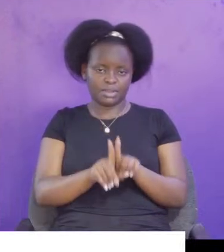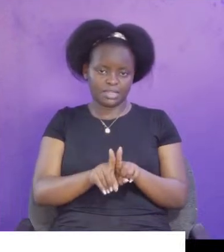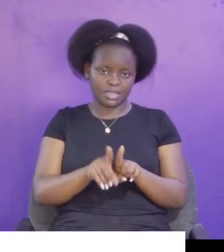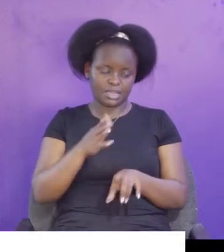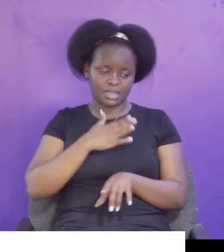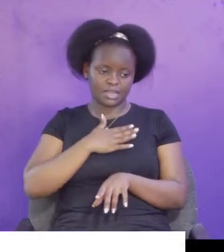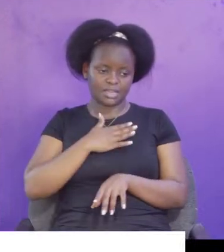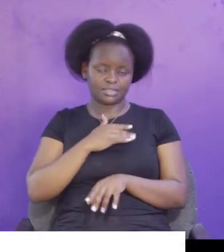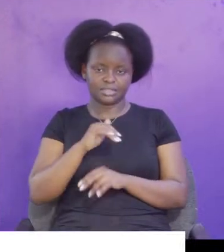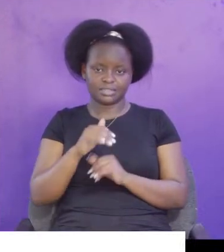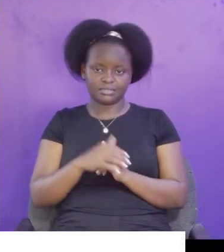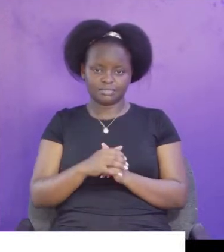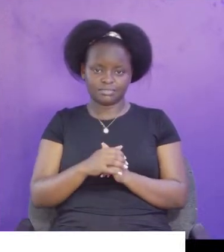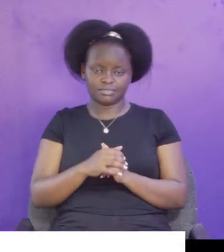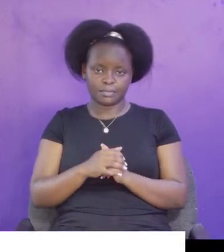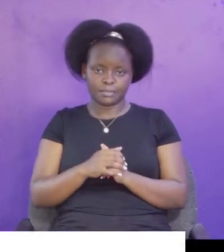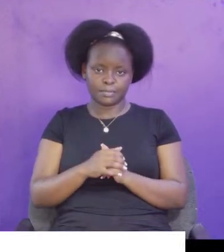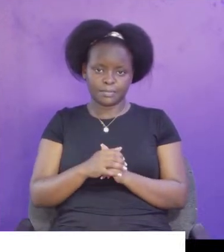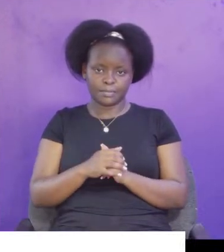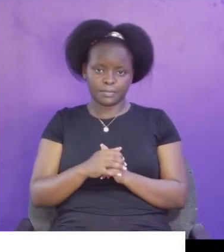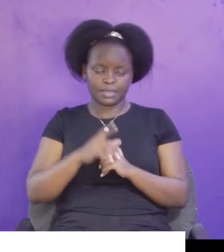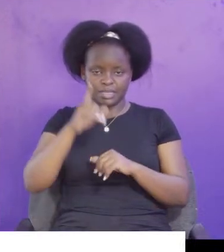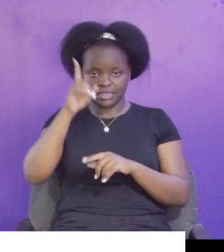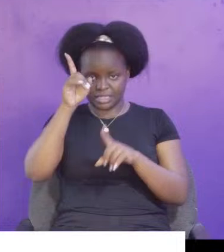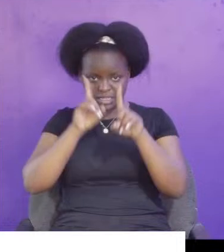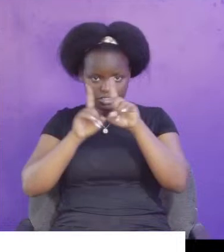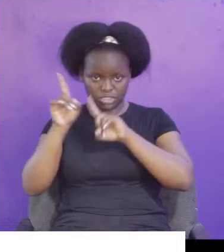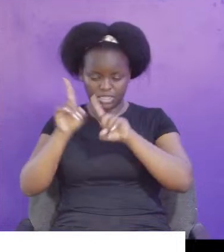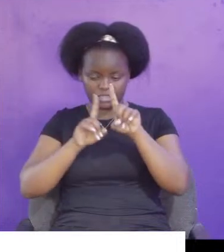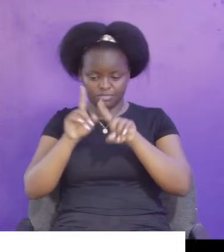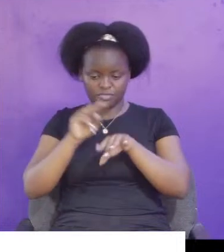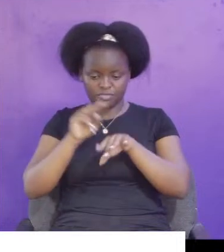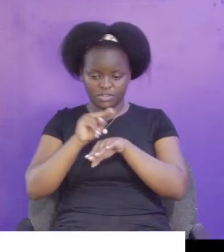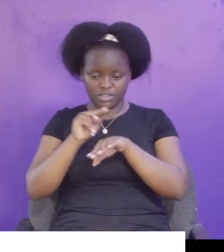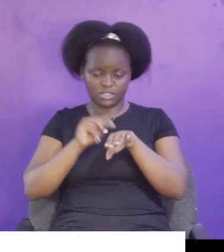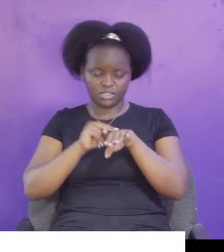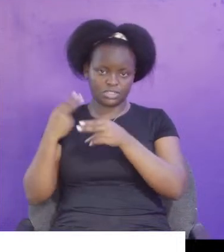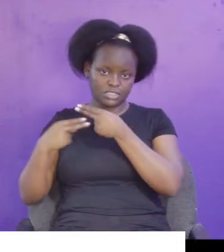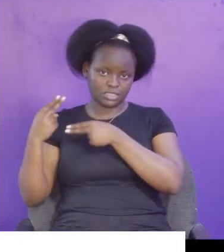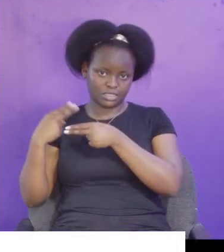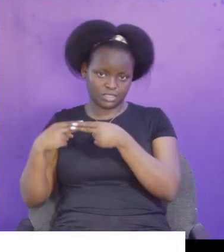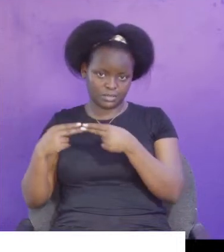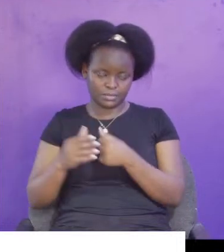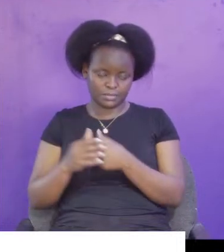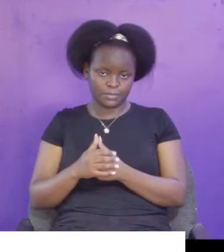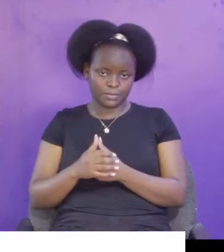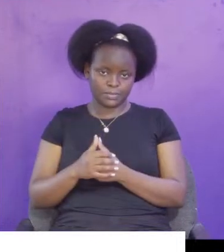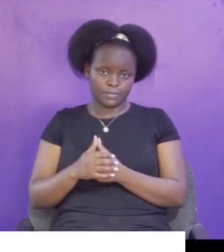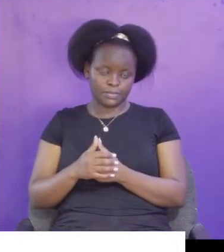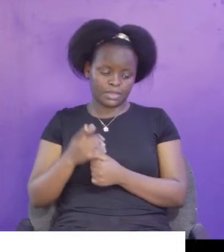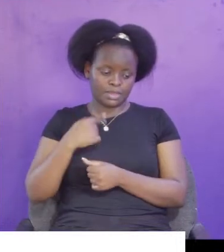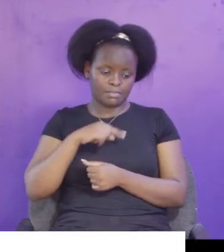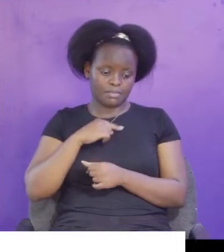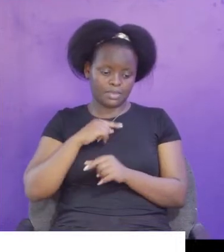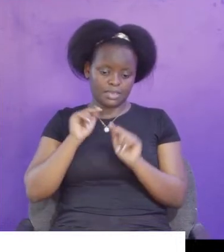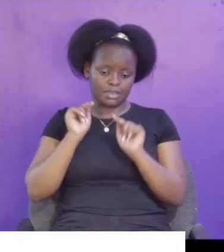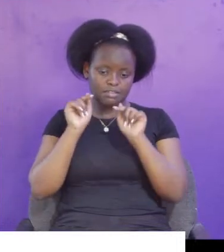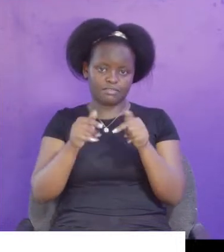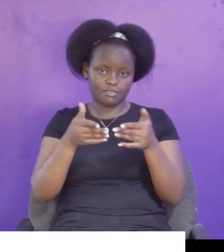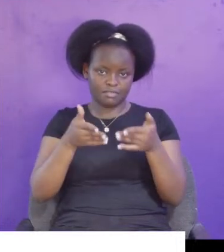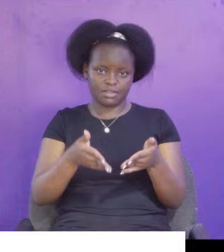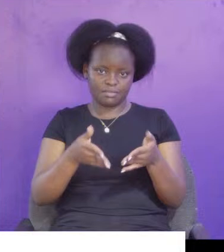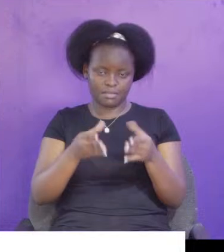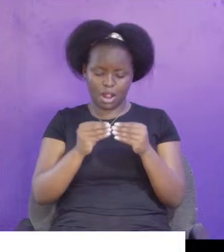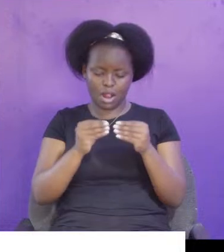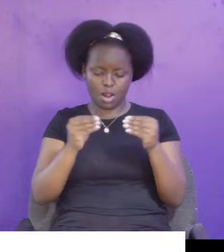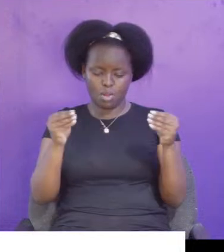traveler in the journey of our nation's history. I have come a very long way with